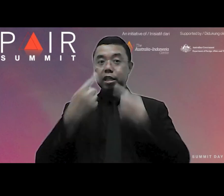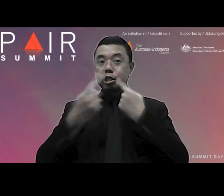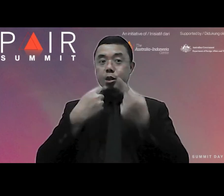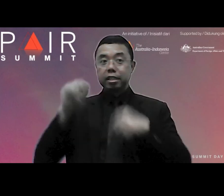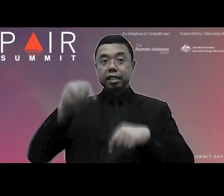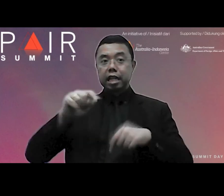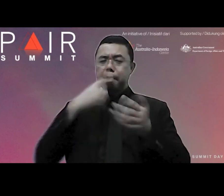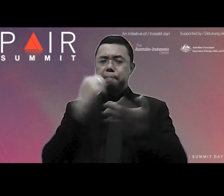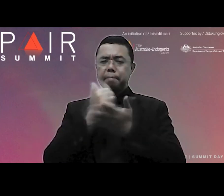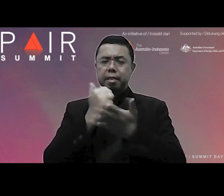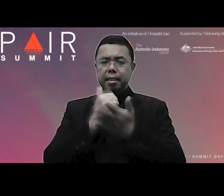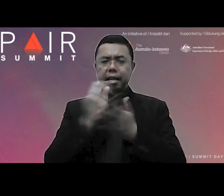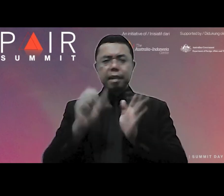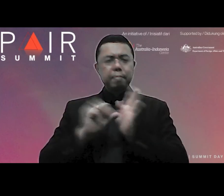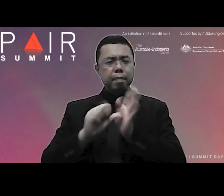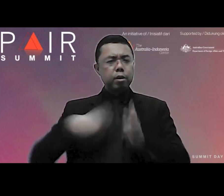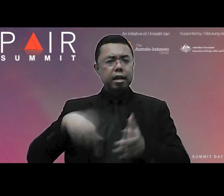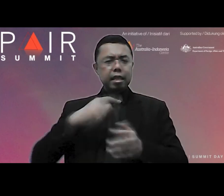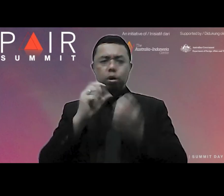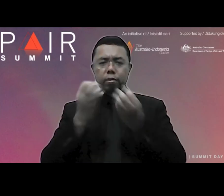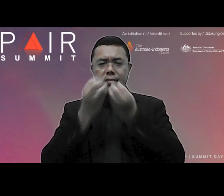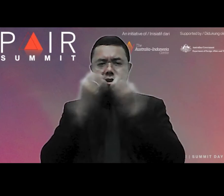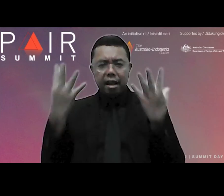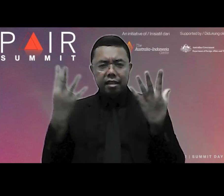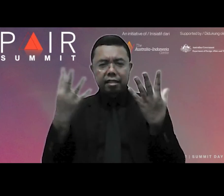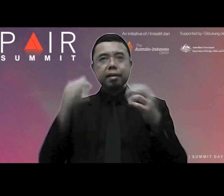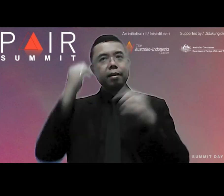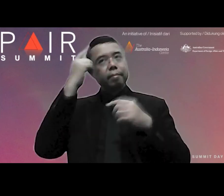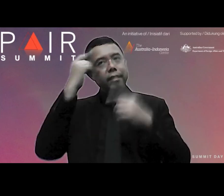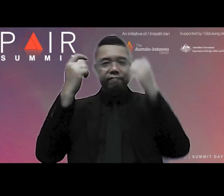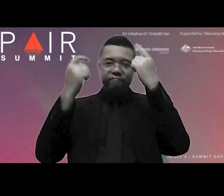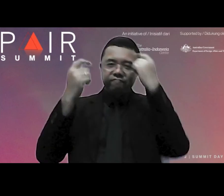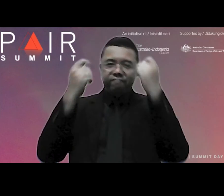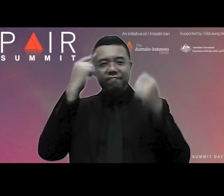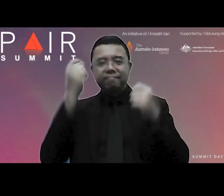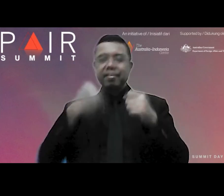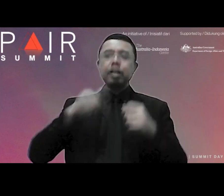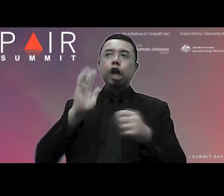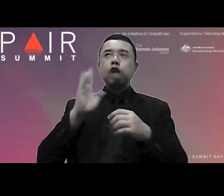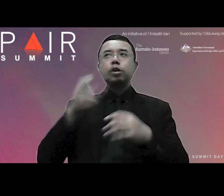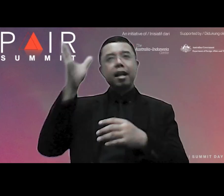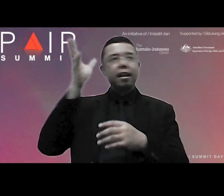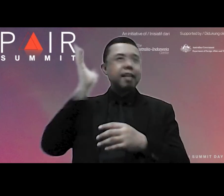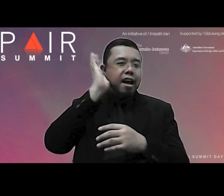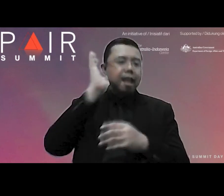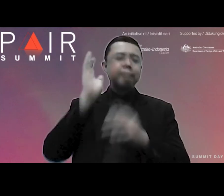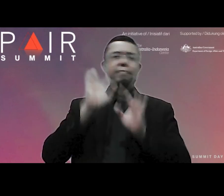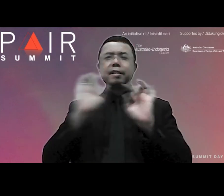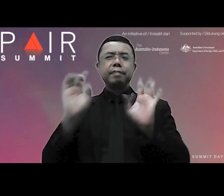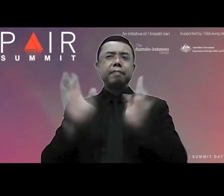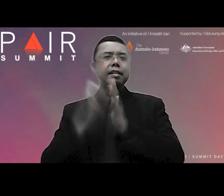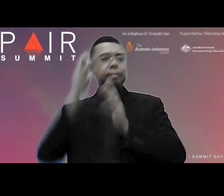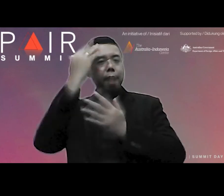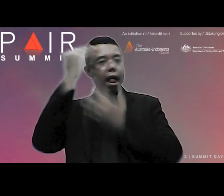ensure that learning, as we've just heard, learning from our experience during this pandemic is not lost and